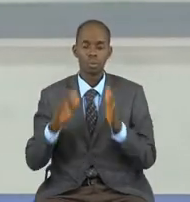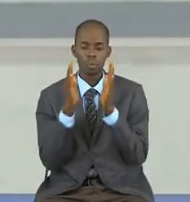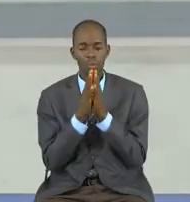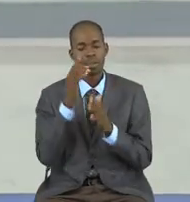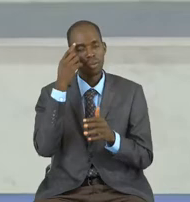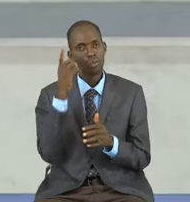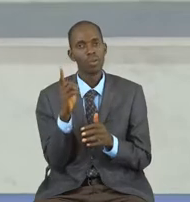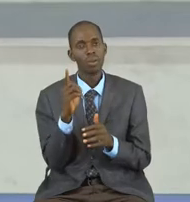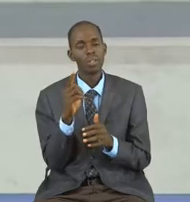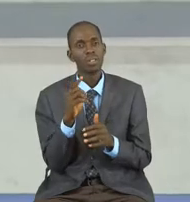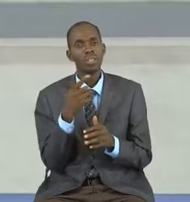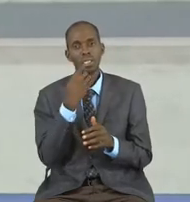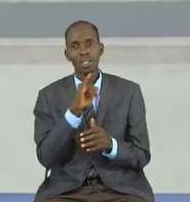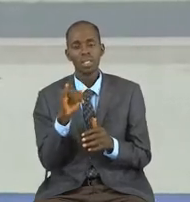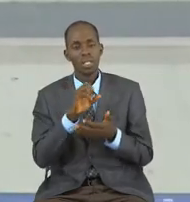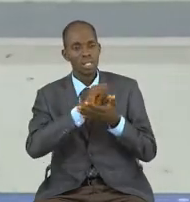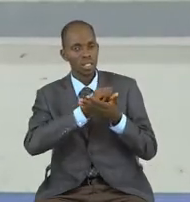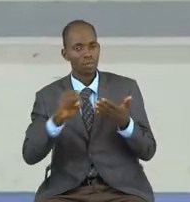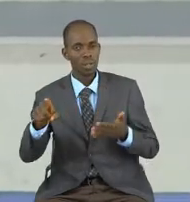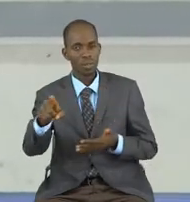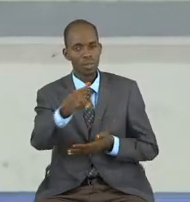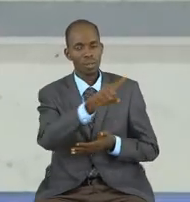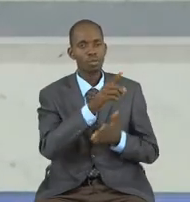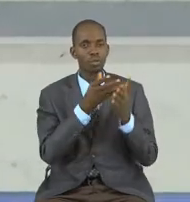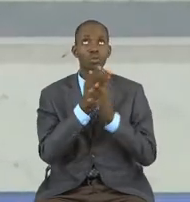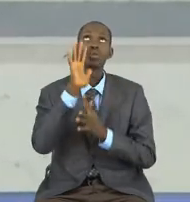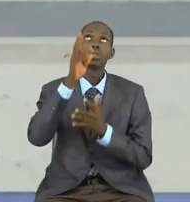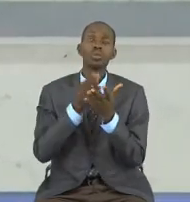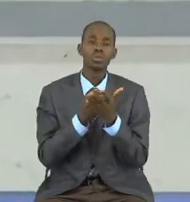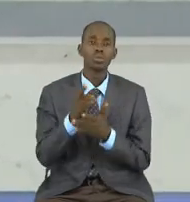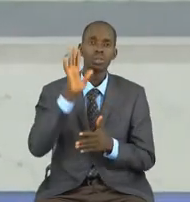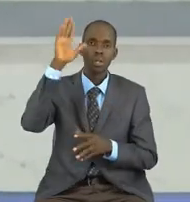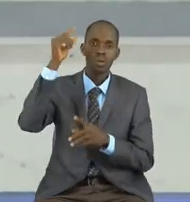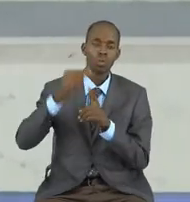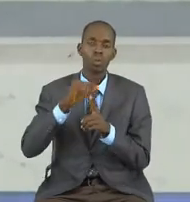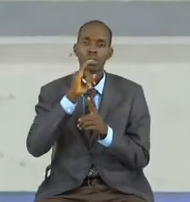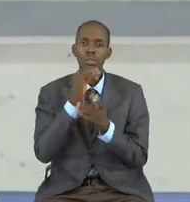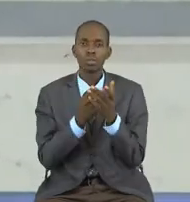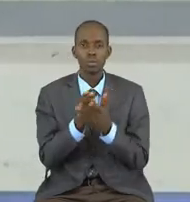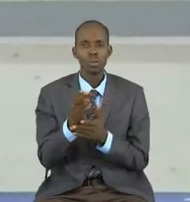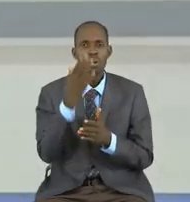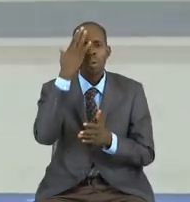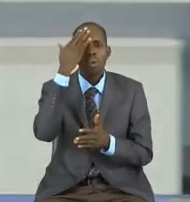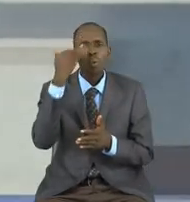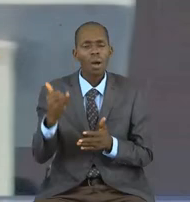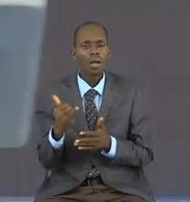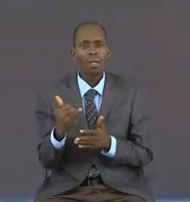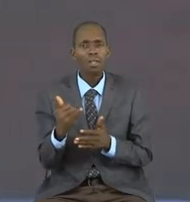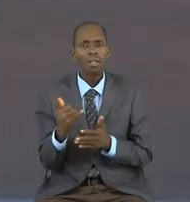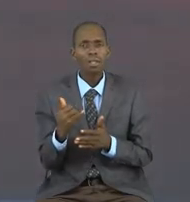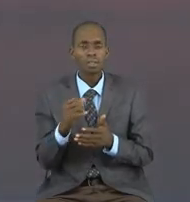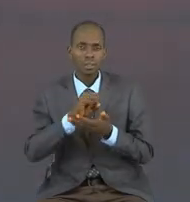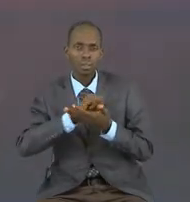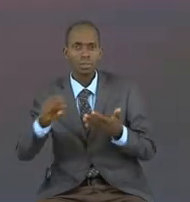Sanctify them through thy truth. Thy word is true. Why sanctify them? That they